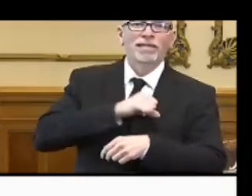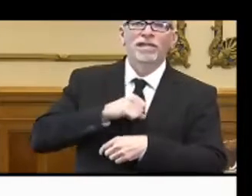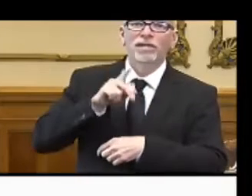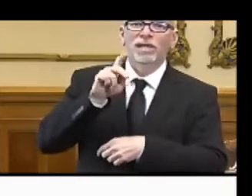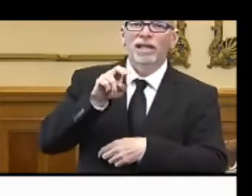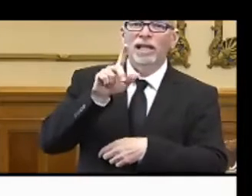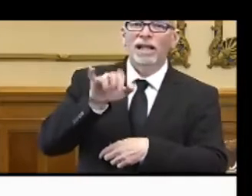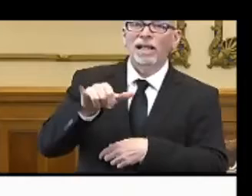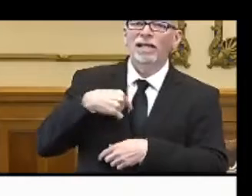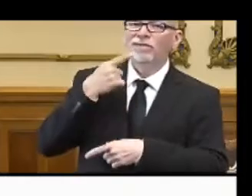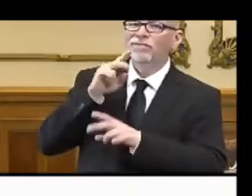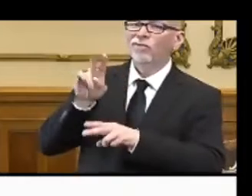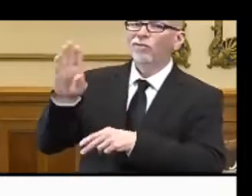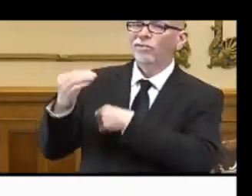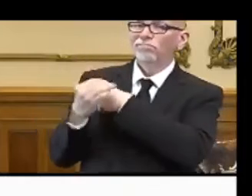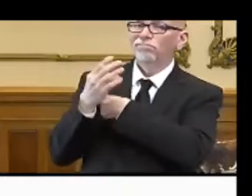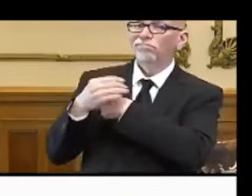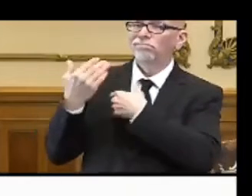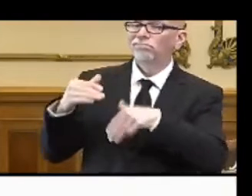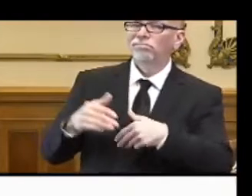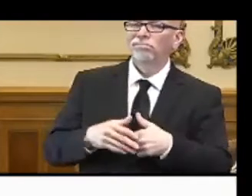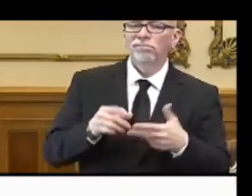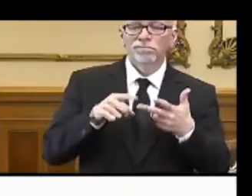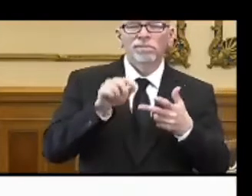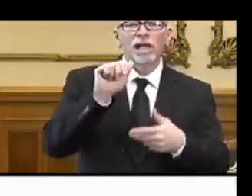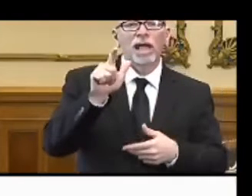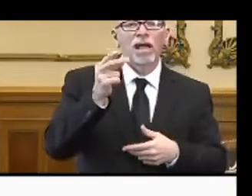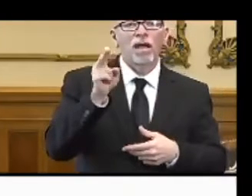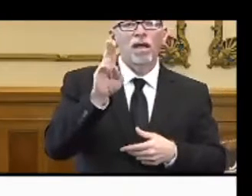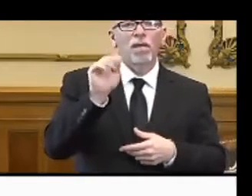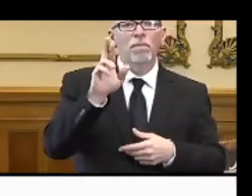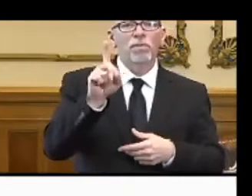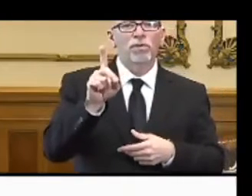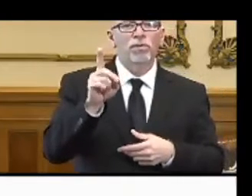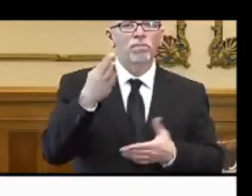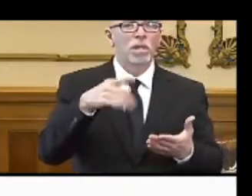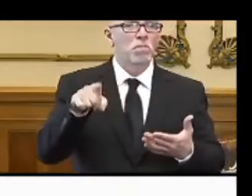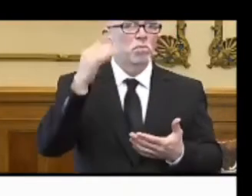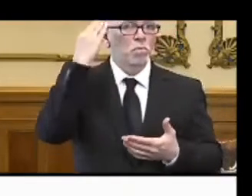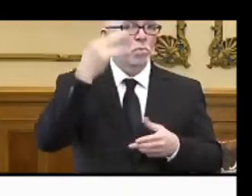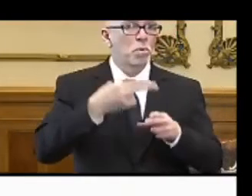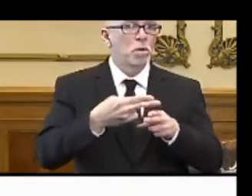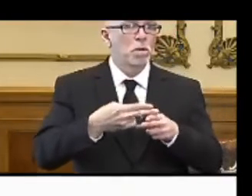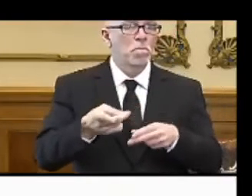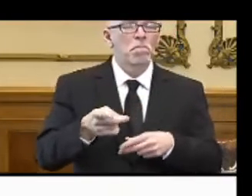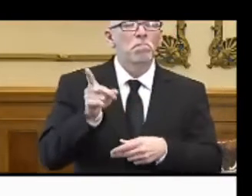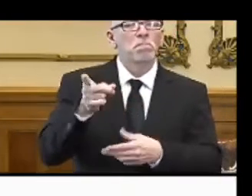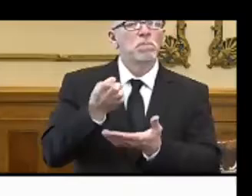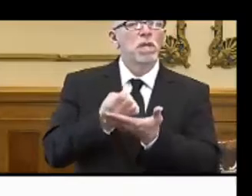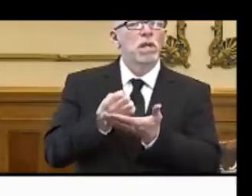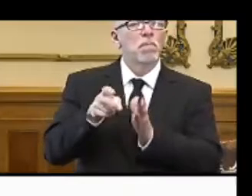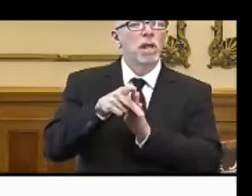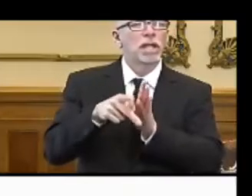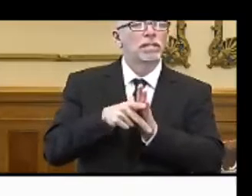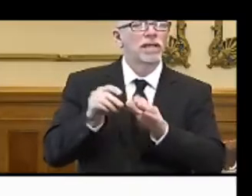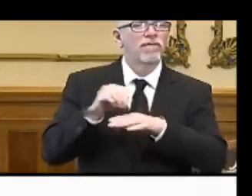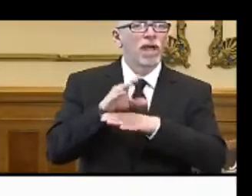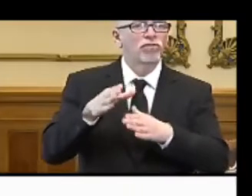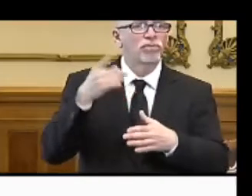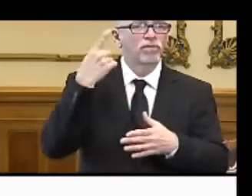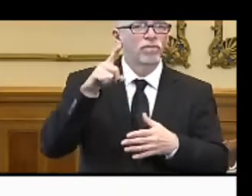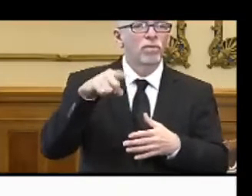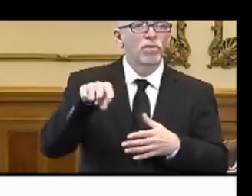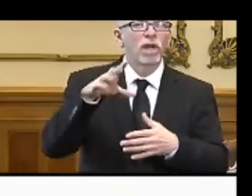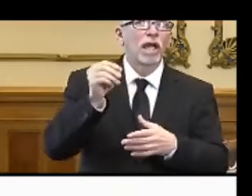looking forward to his advice and counsel. Al Hubbard is a name a lot of people know around these parts, economic policy advisor